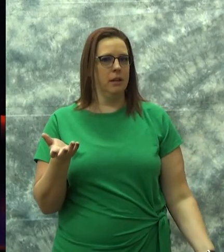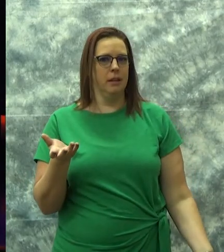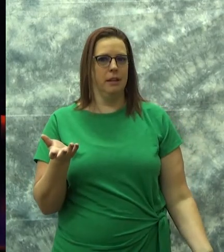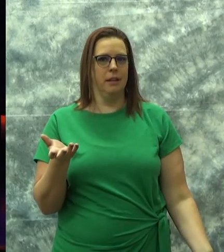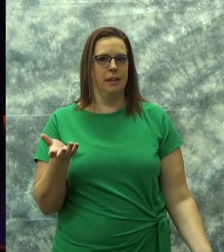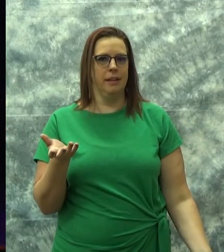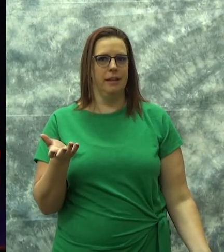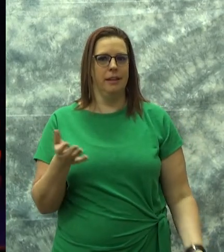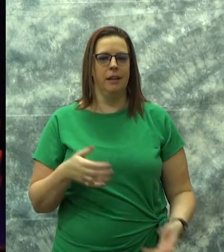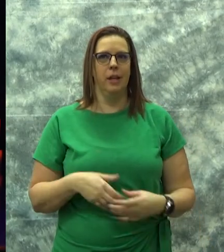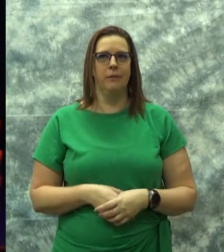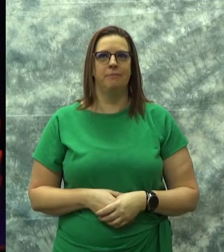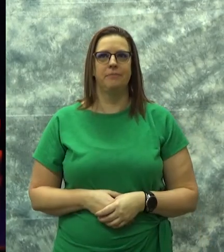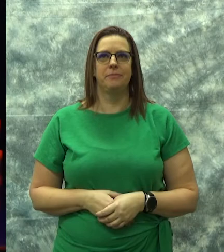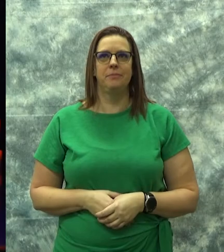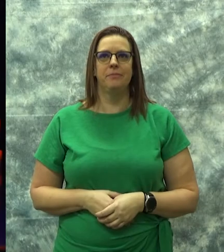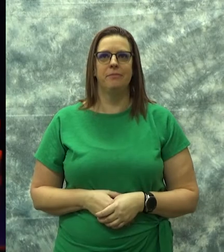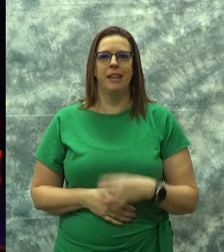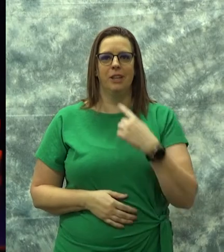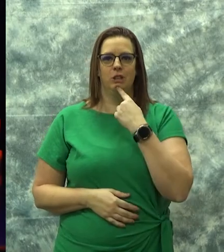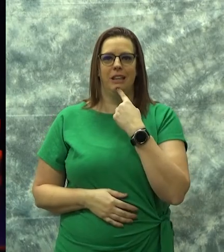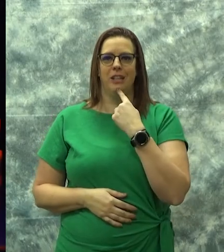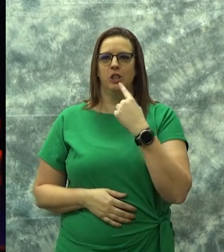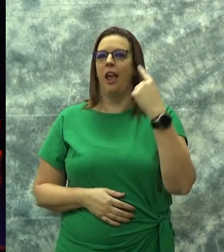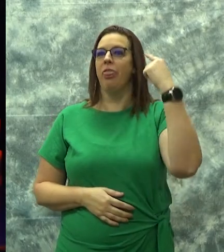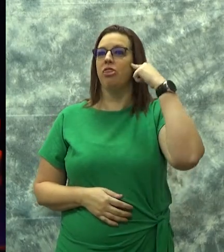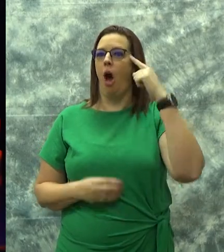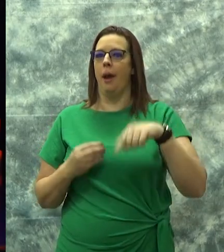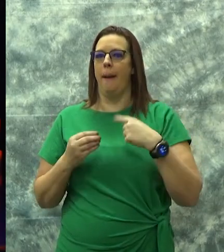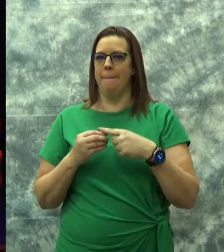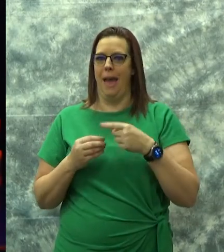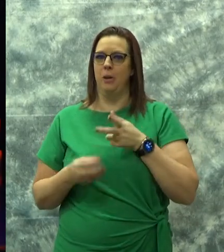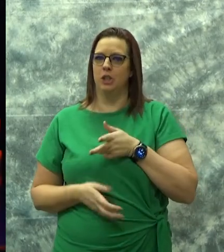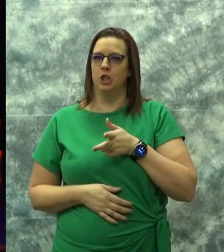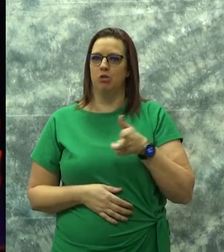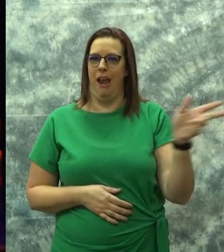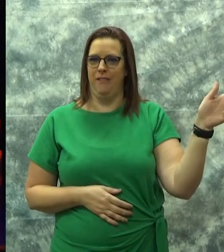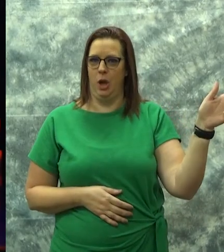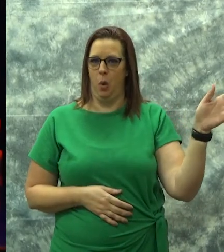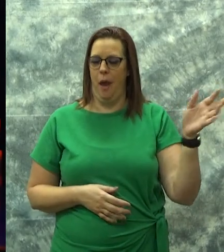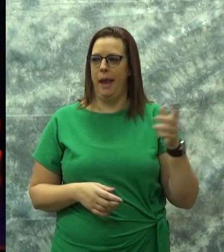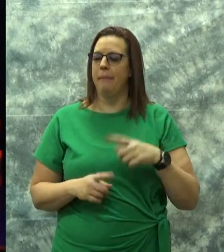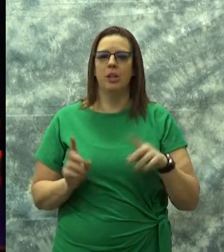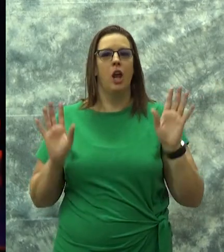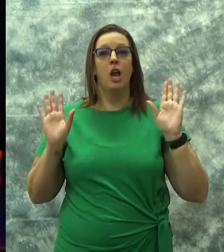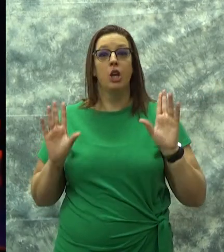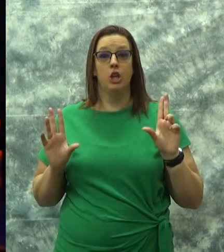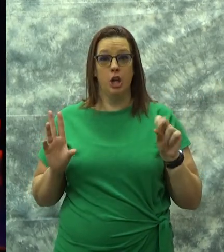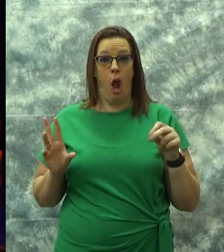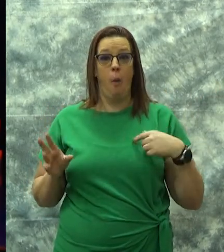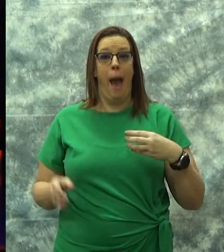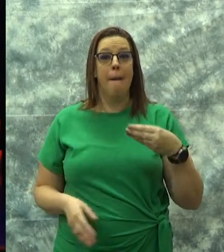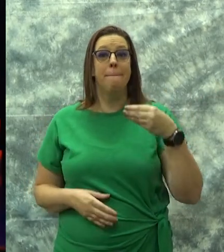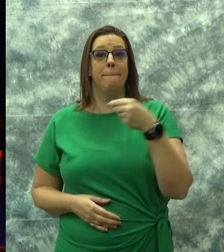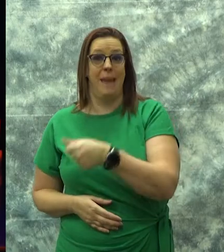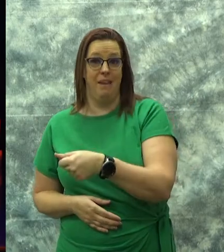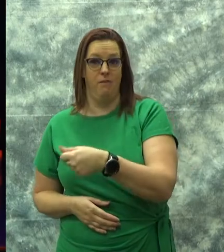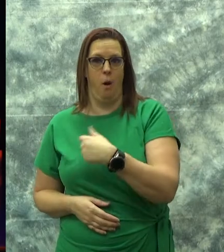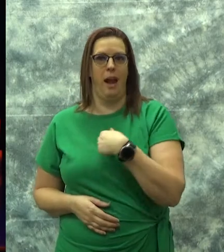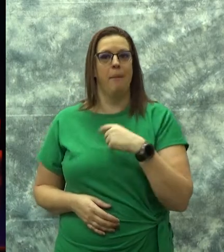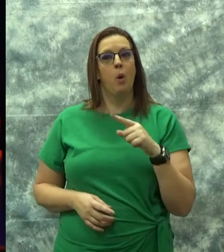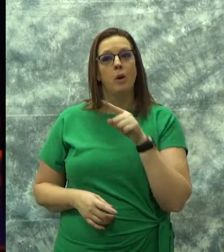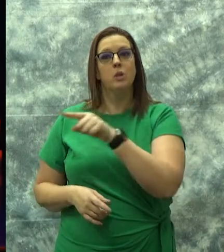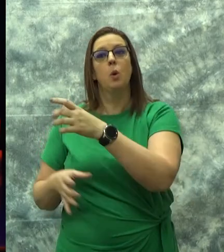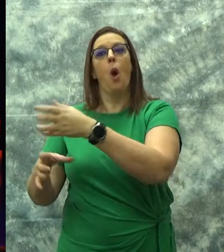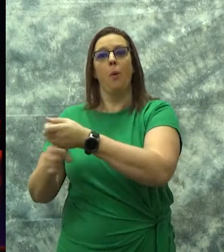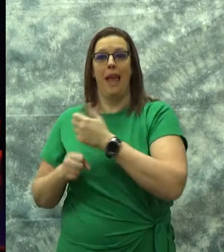hand. And so she thought about just driving away, just forget all about it. But she thought, nope, I paid for the cone,